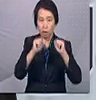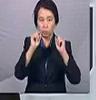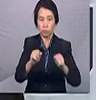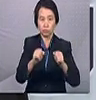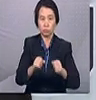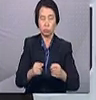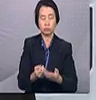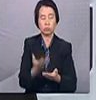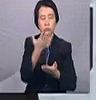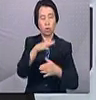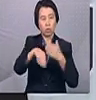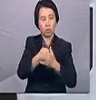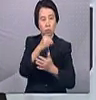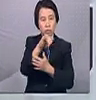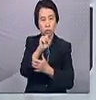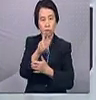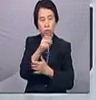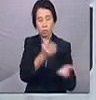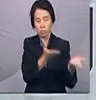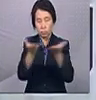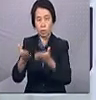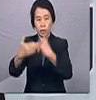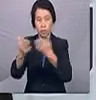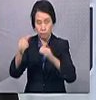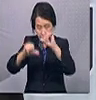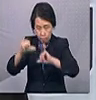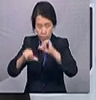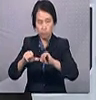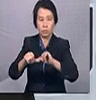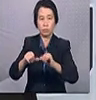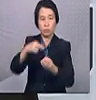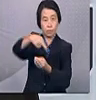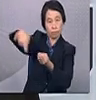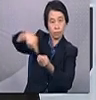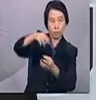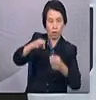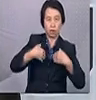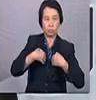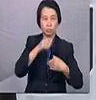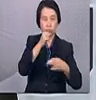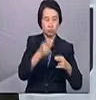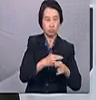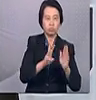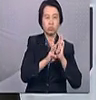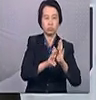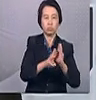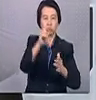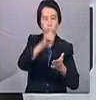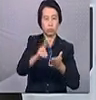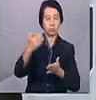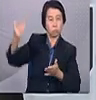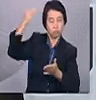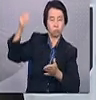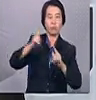of the issues that we have with regards to the lab. One is the reagent. So we do have a shortage of reagent 1 week ago,